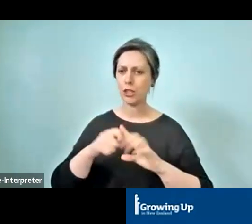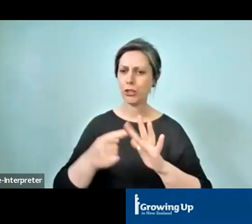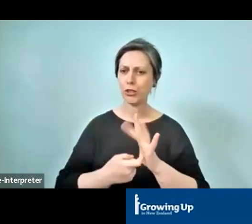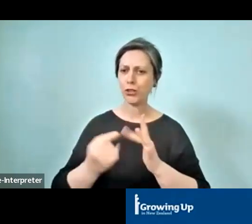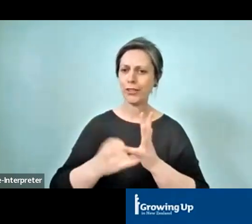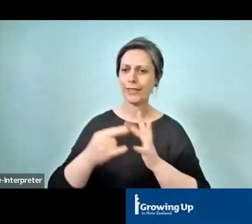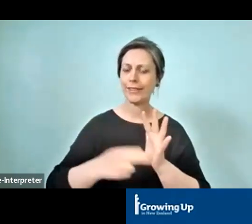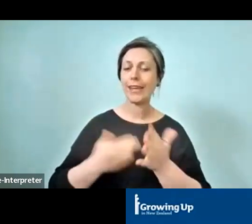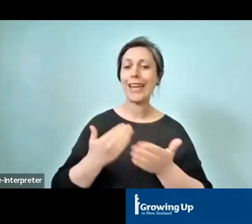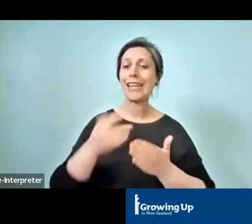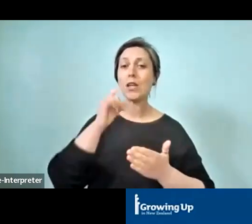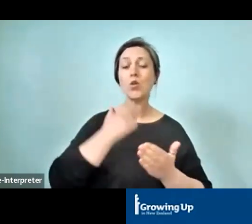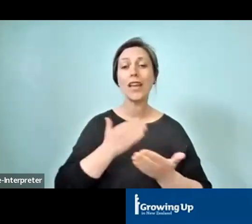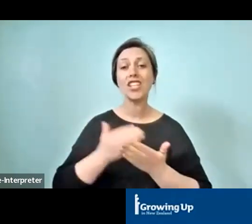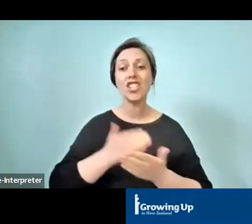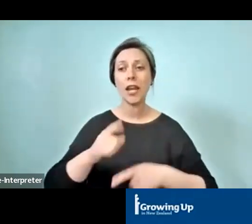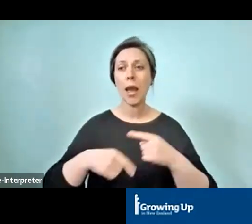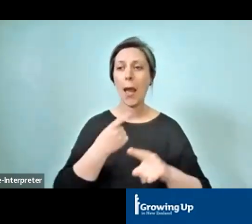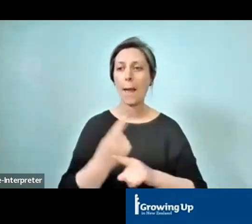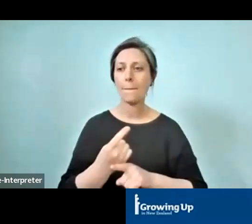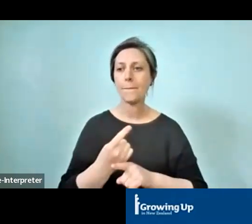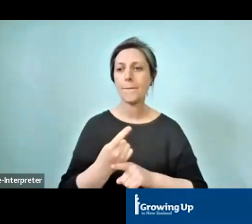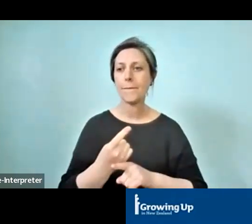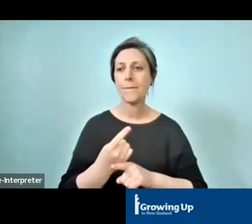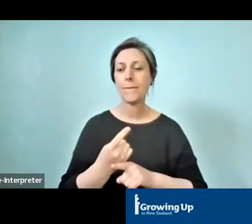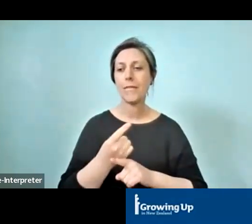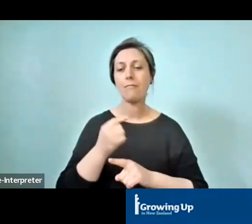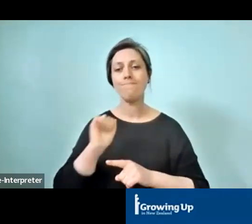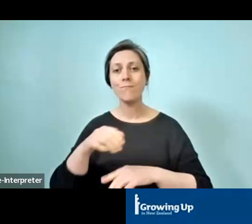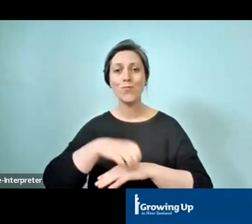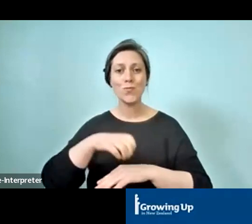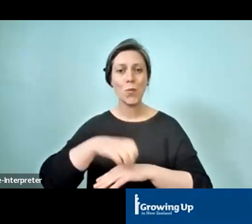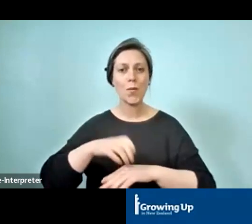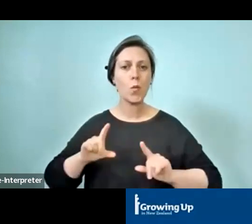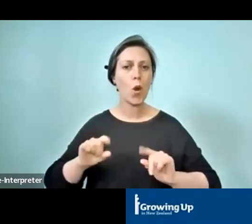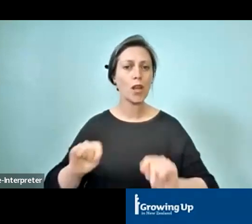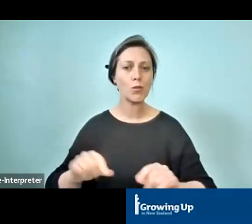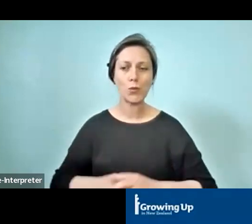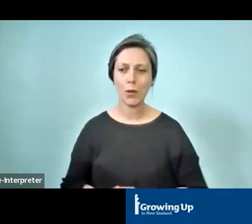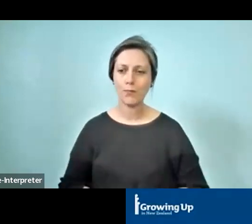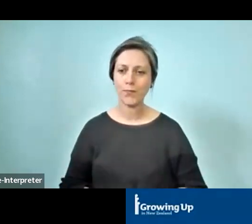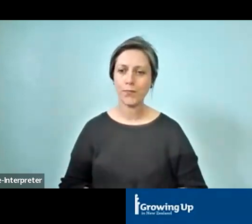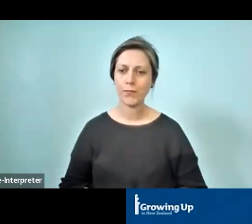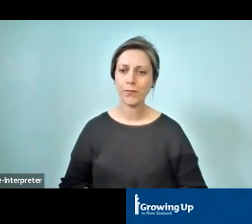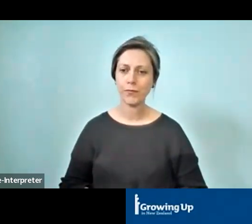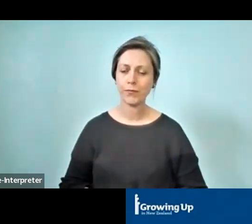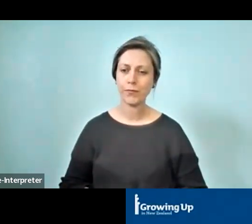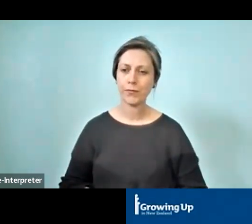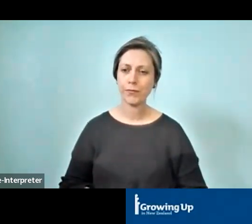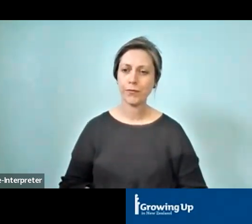share about where Manatū Hauora is thinking in relation to this? Yeah, absolutely. Thank you.